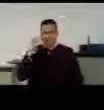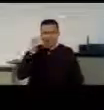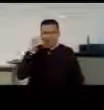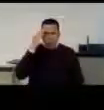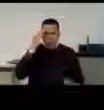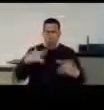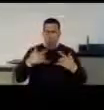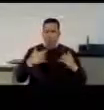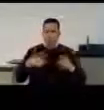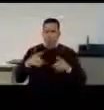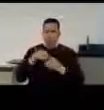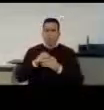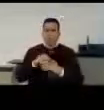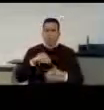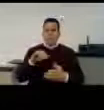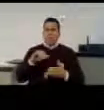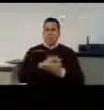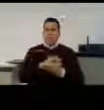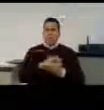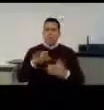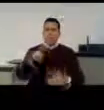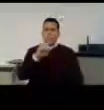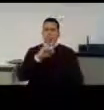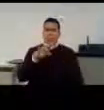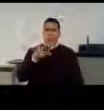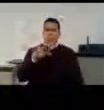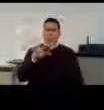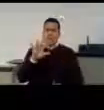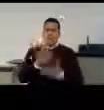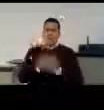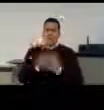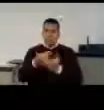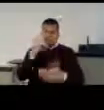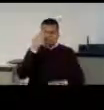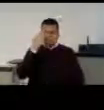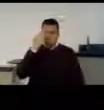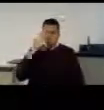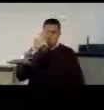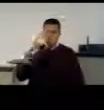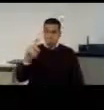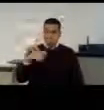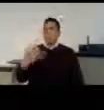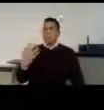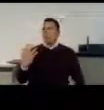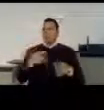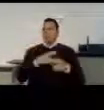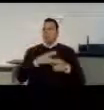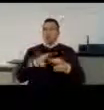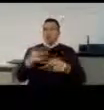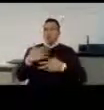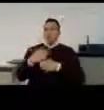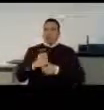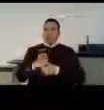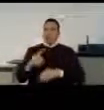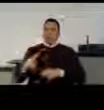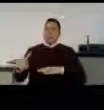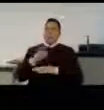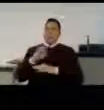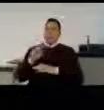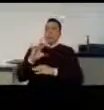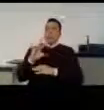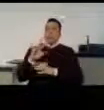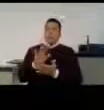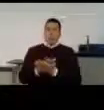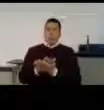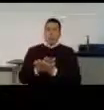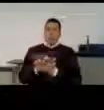Does everyone know about District 75 schools here in New York City? So, just a brief, District